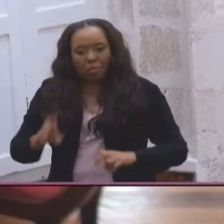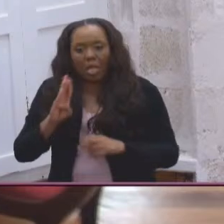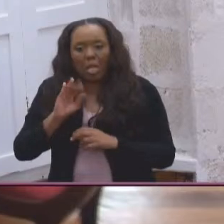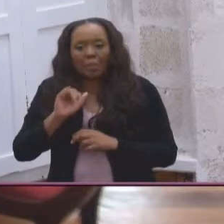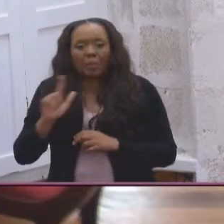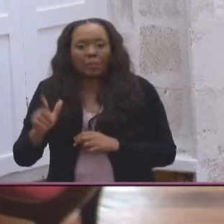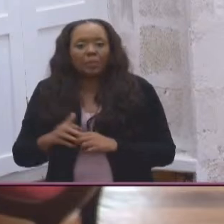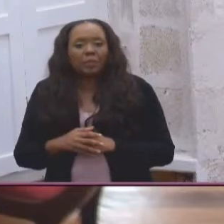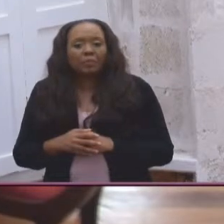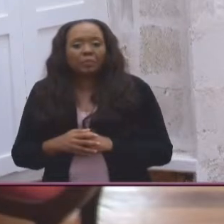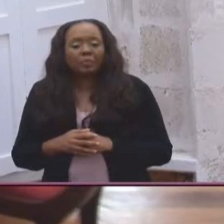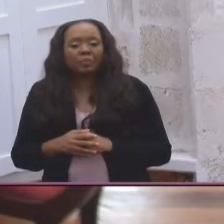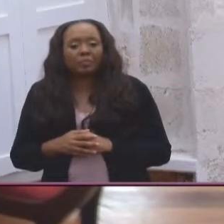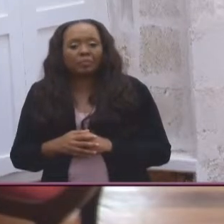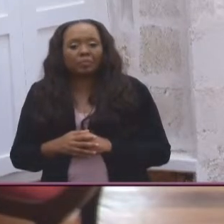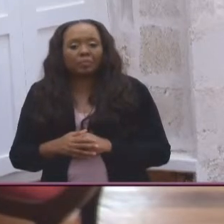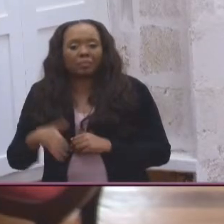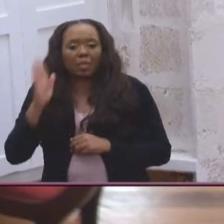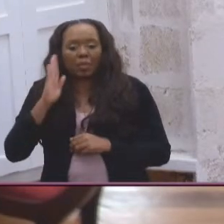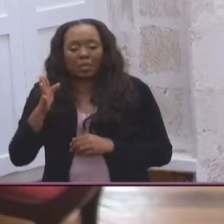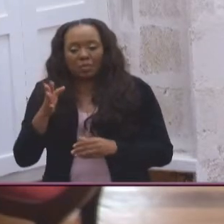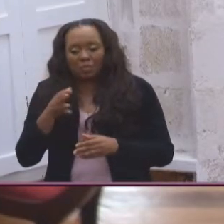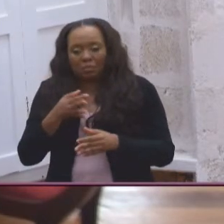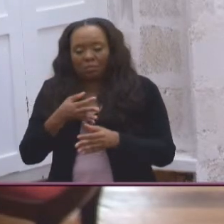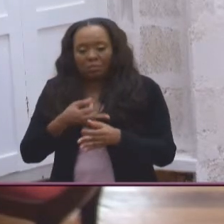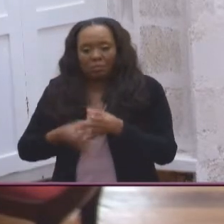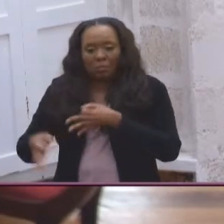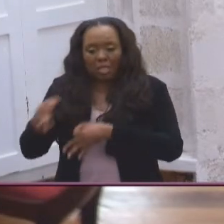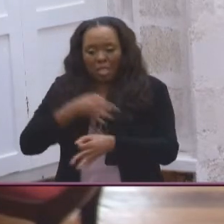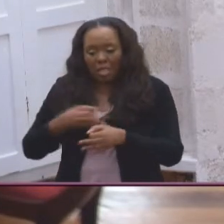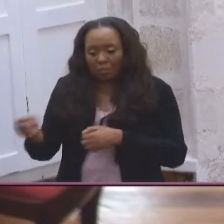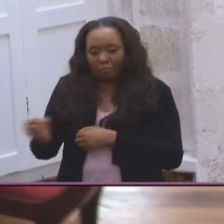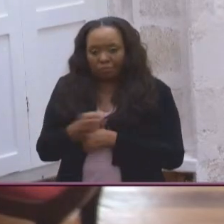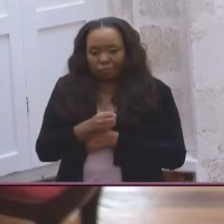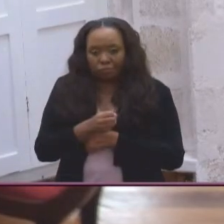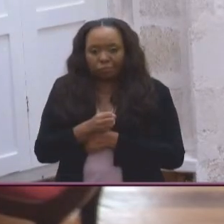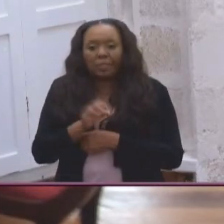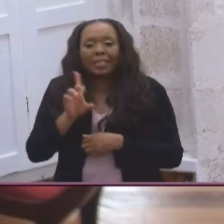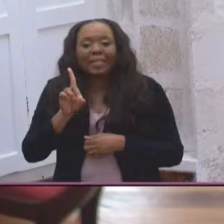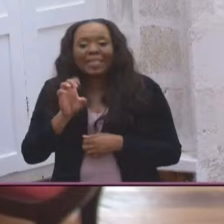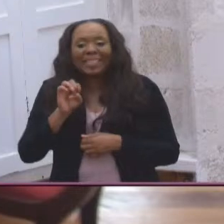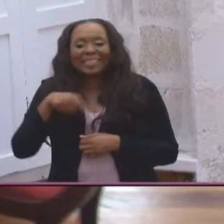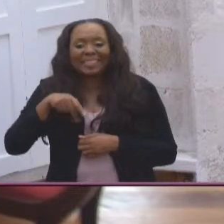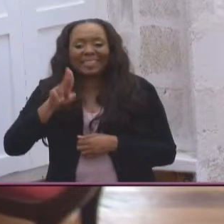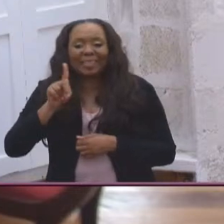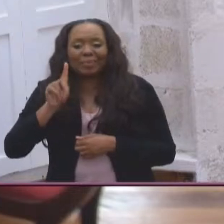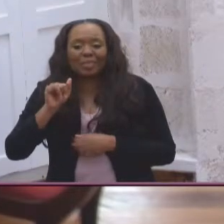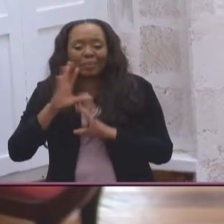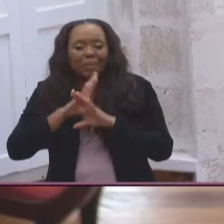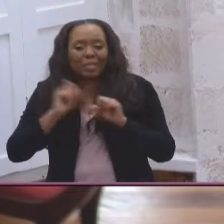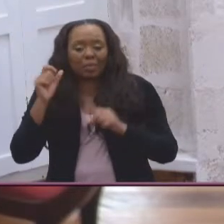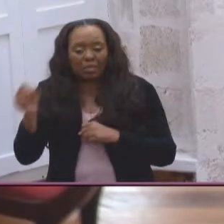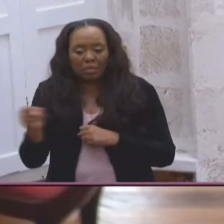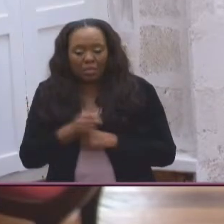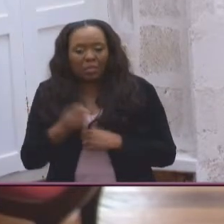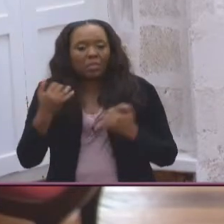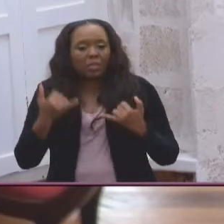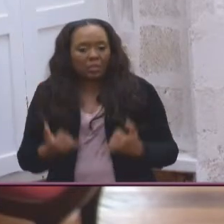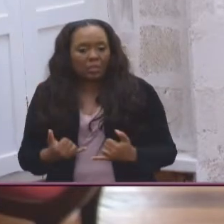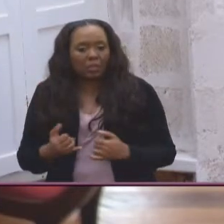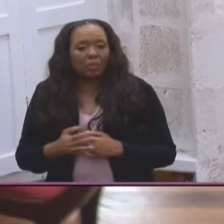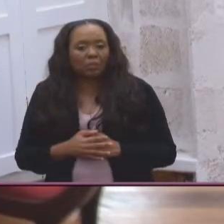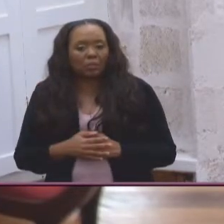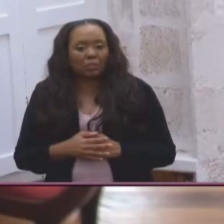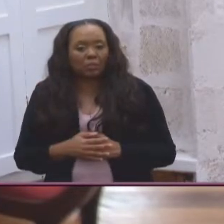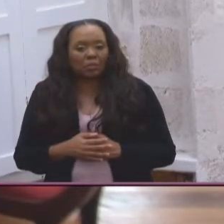The question is that I do not leave the chair and the Honourable the Senate resolve the submit committee for further consideration of this bill. Will